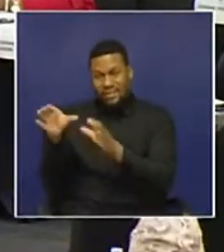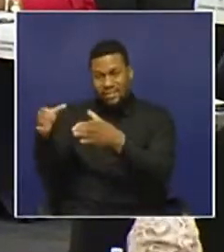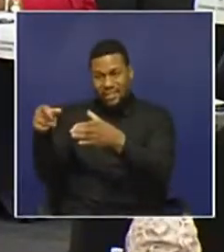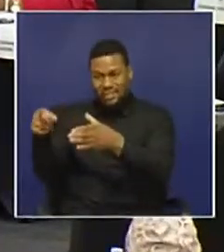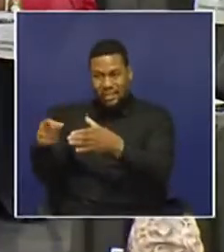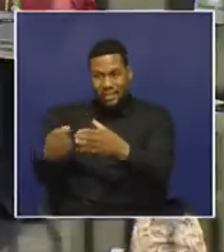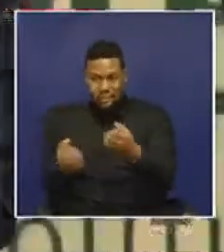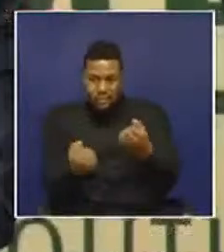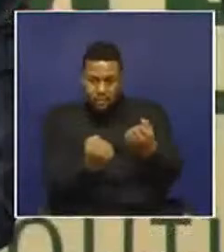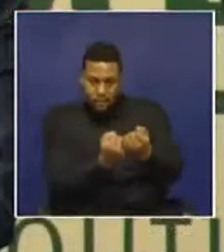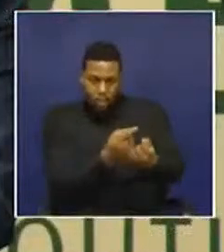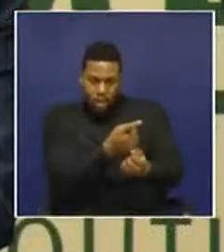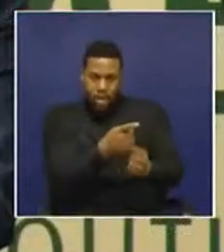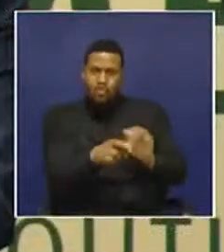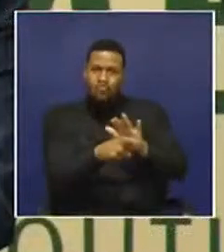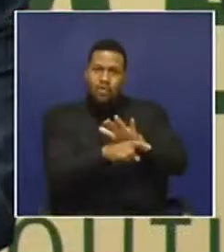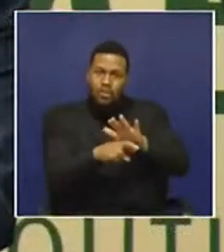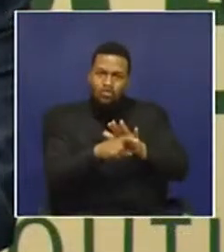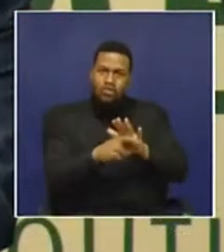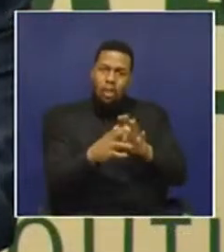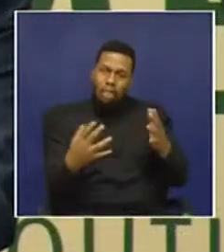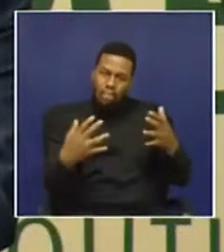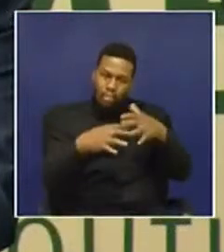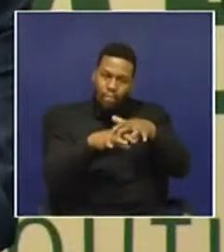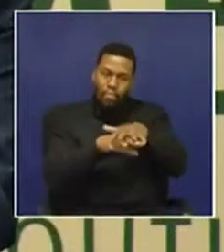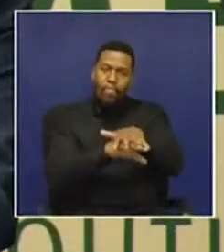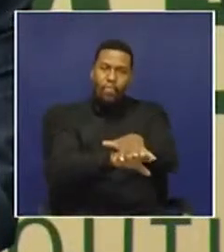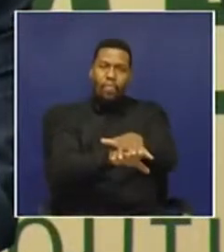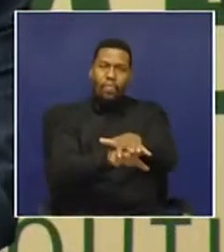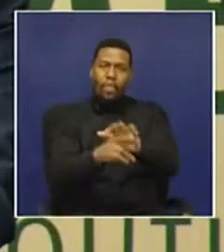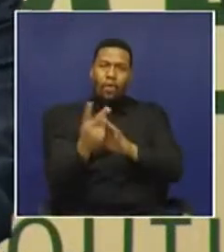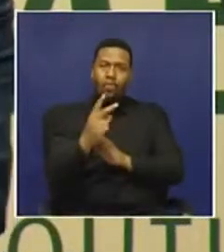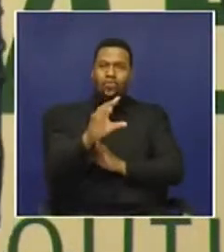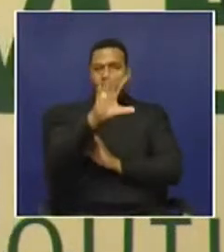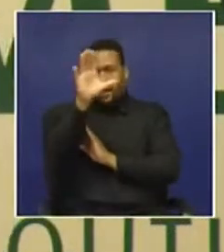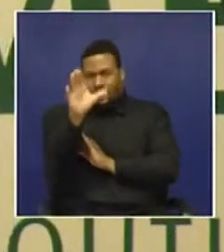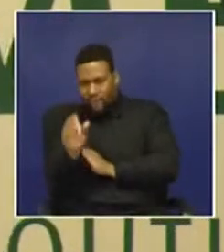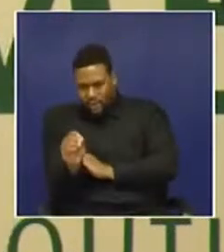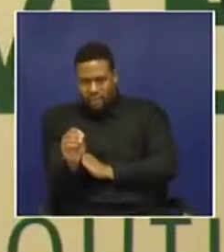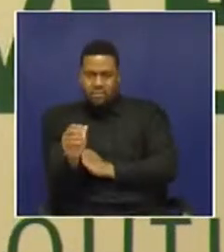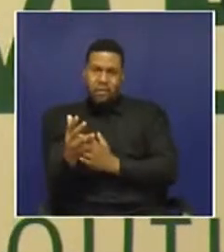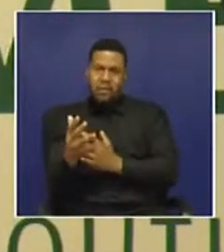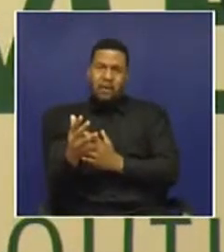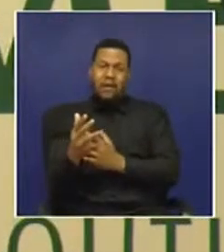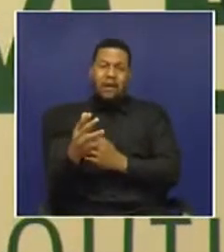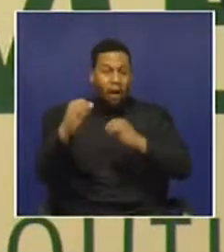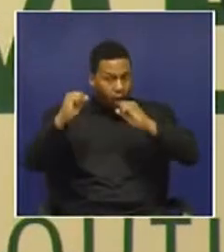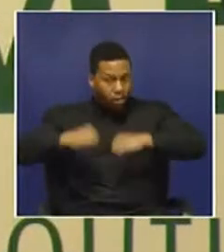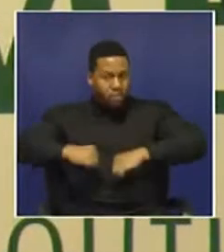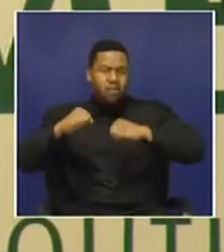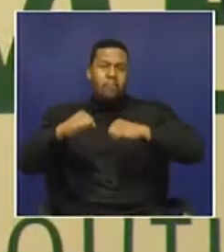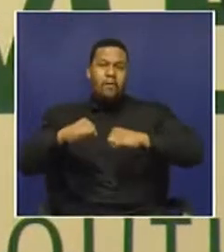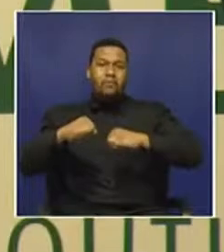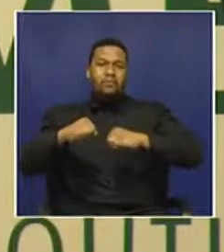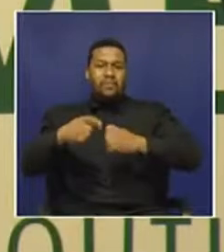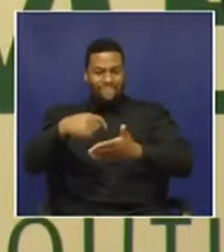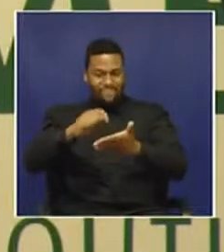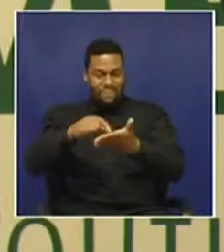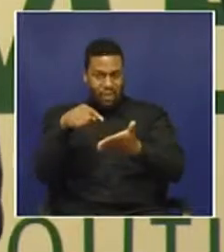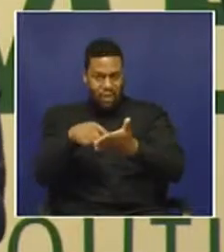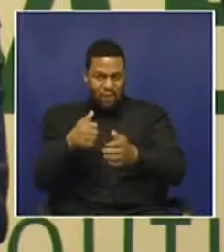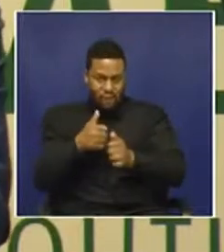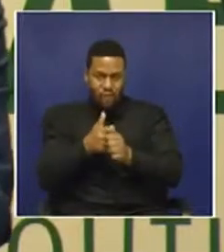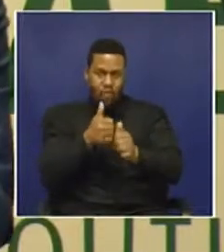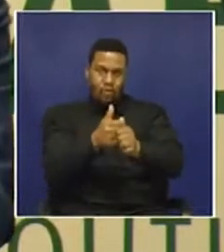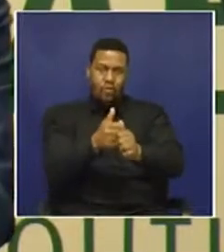integration and the implementation of the Africa Continental Free Trade Agreement. National Treasury is